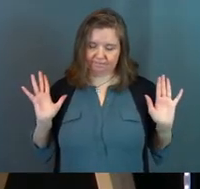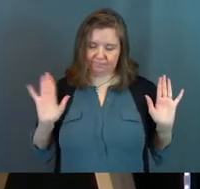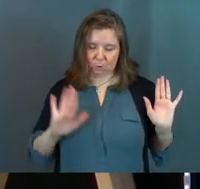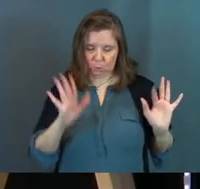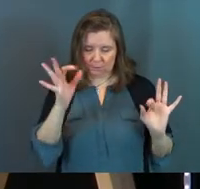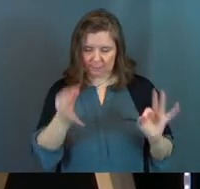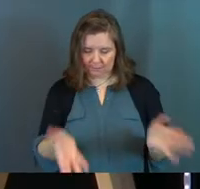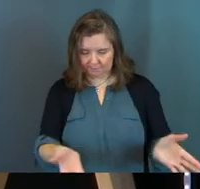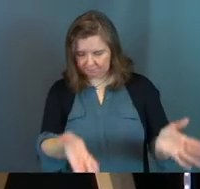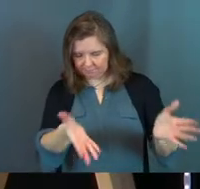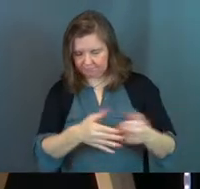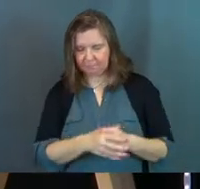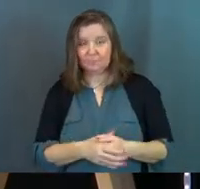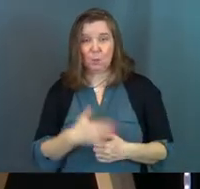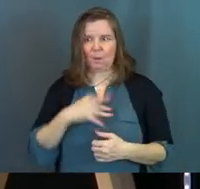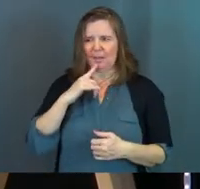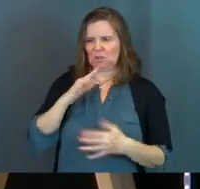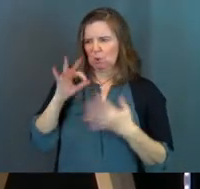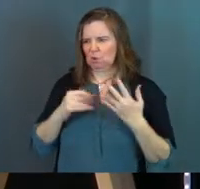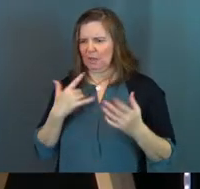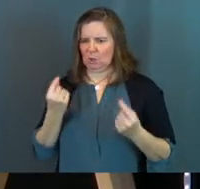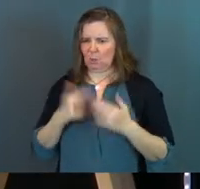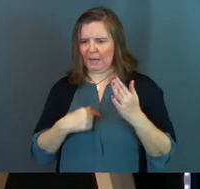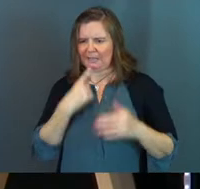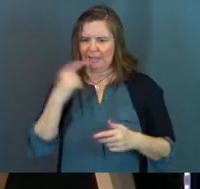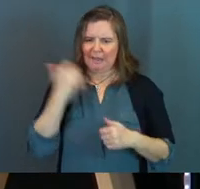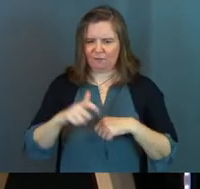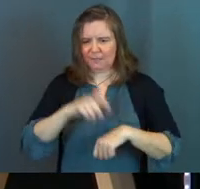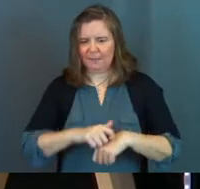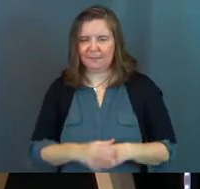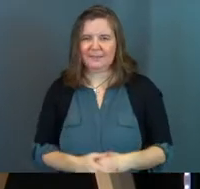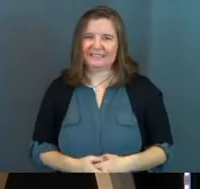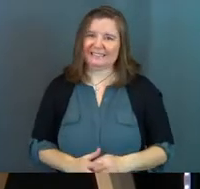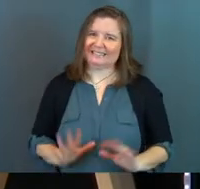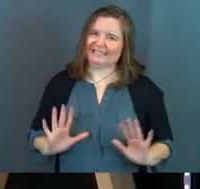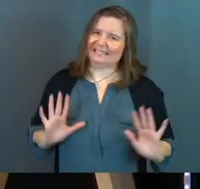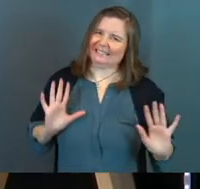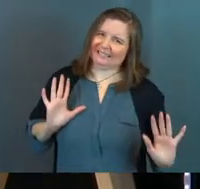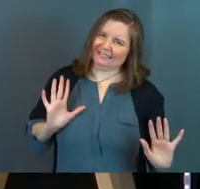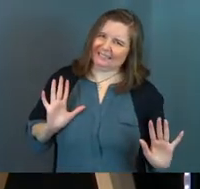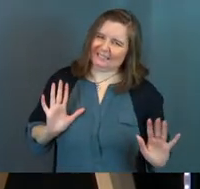do. You're like, well, my kids don't choose. They do what I say every time.